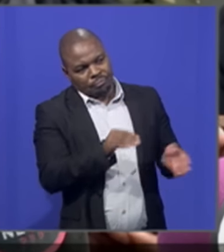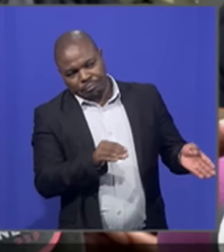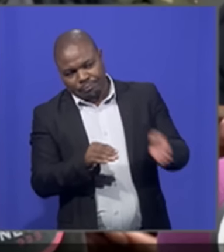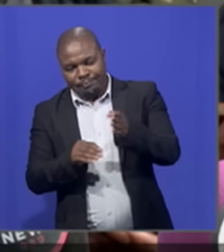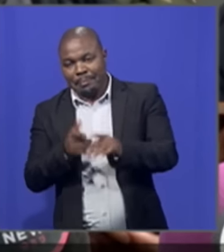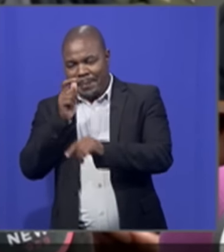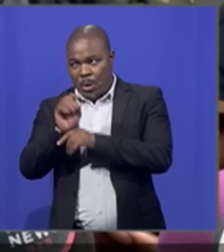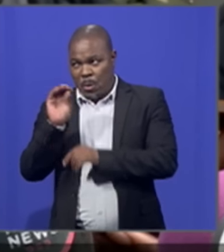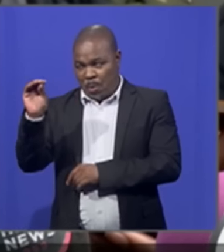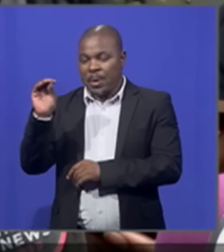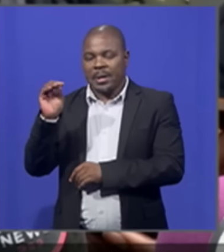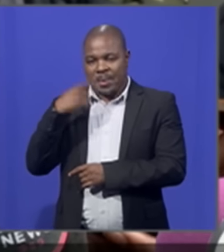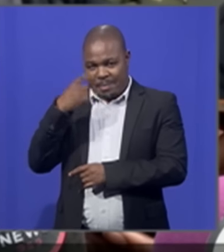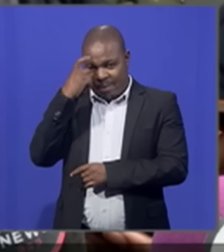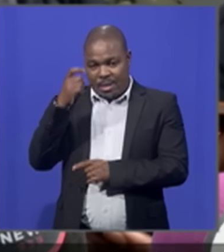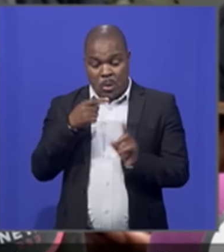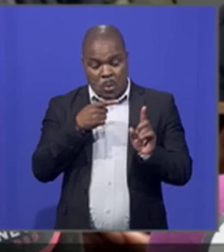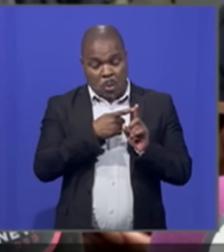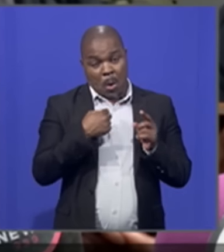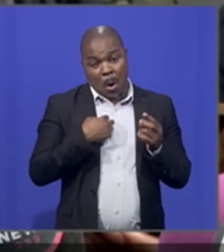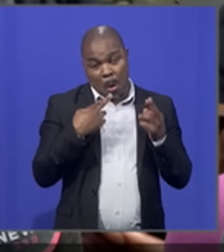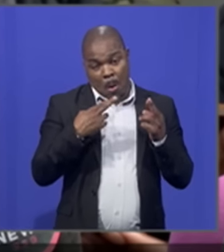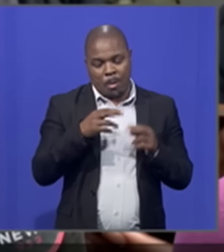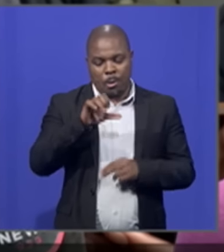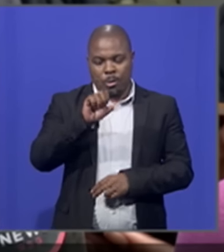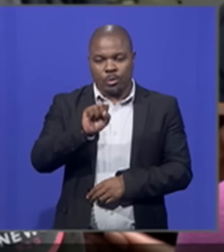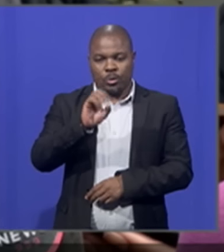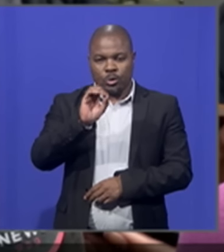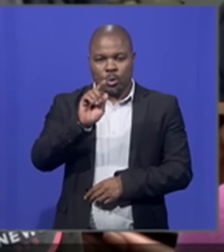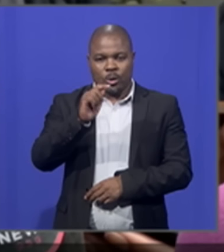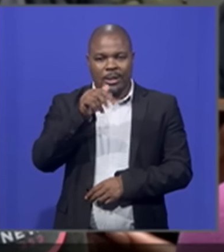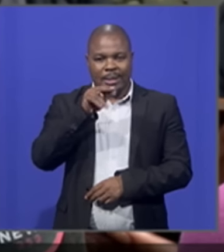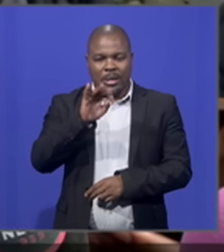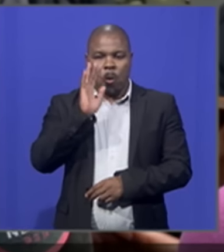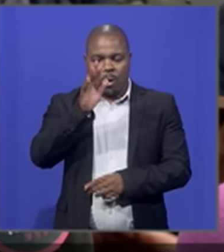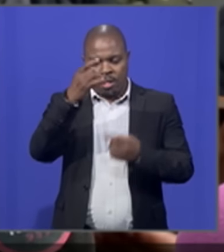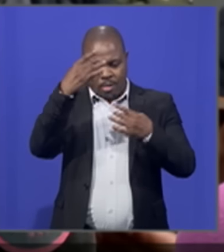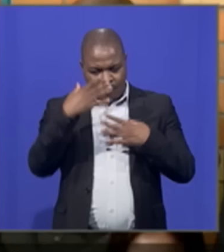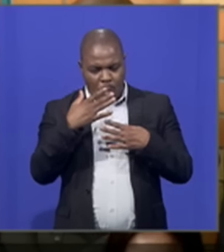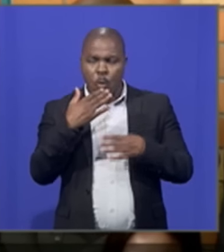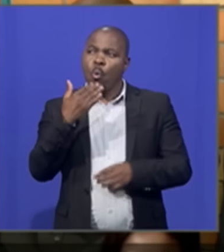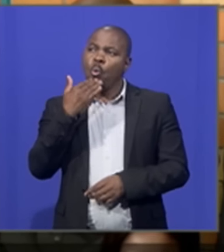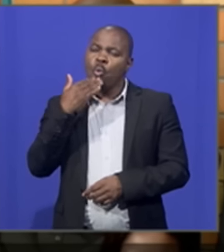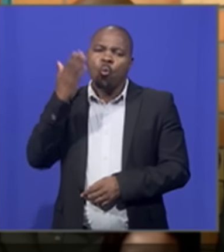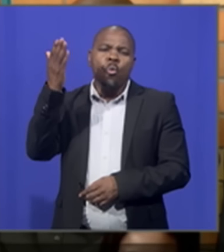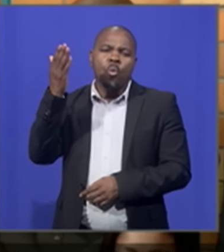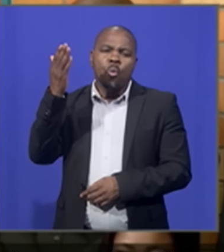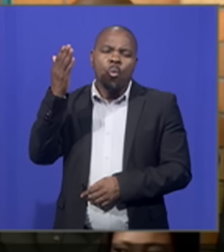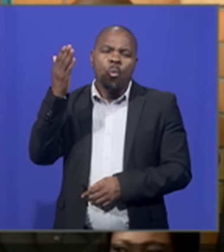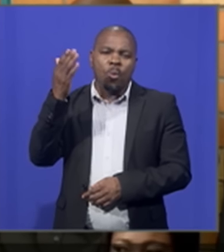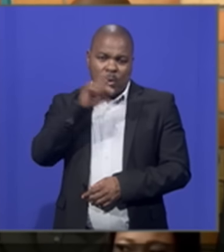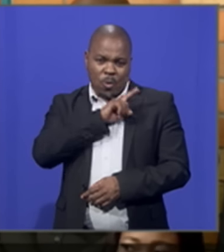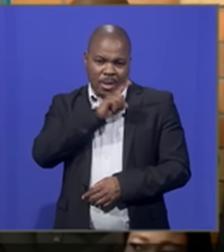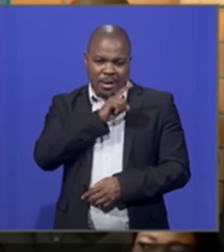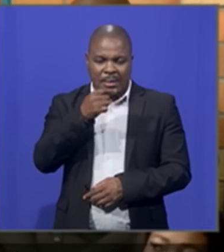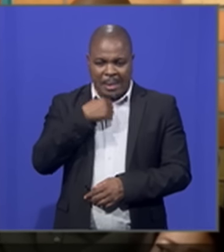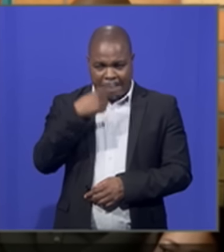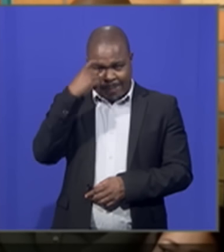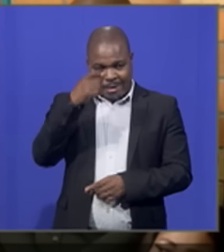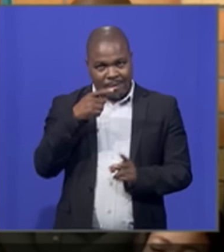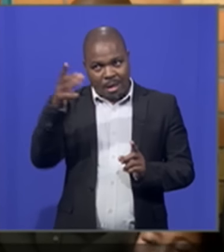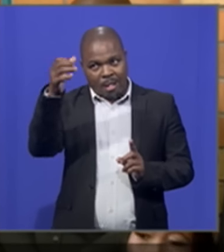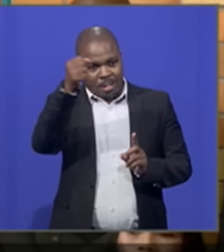and hopefully Sotheni will tell us who ordered him. Because we do believe that he was then roped